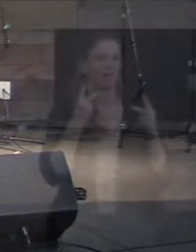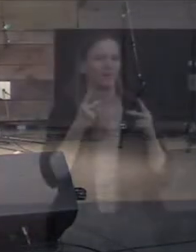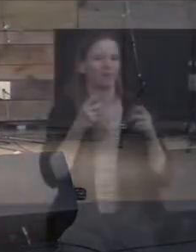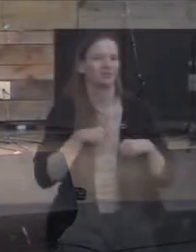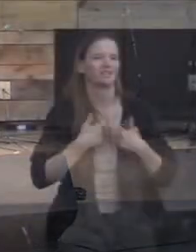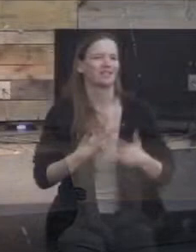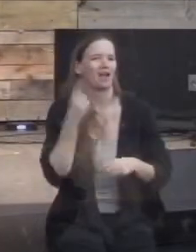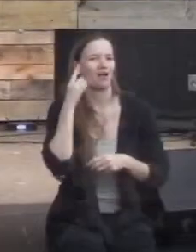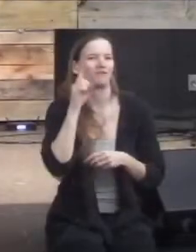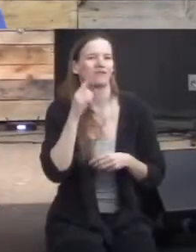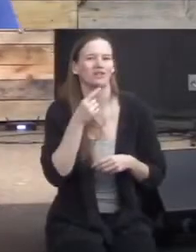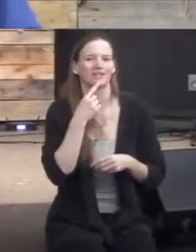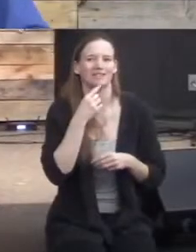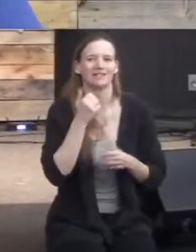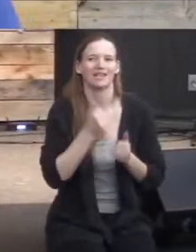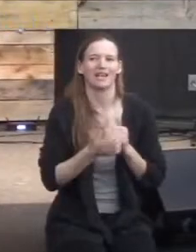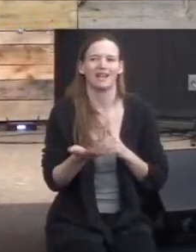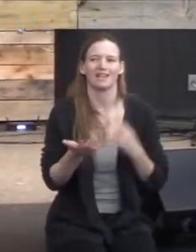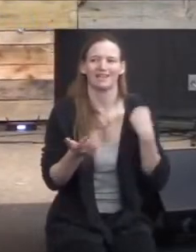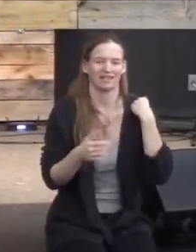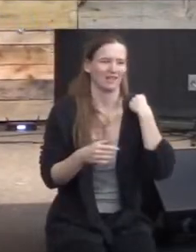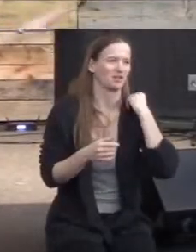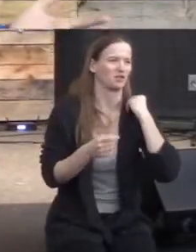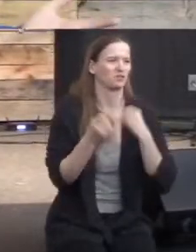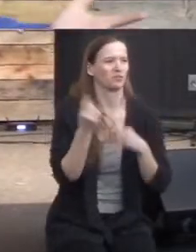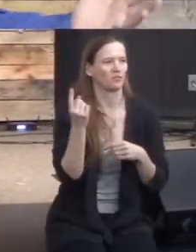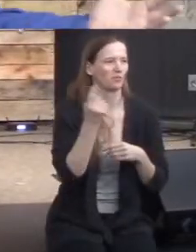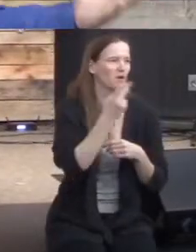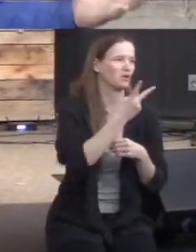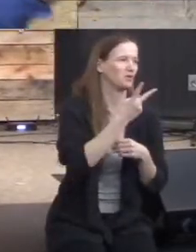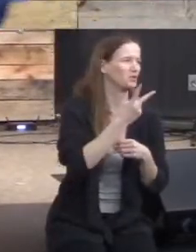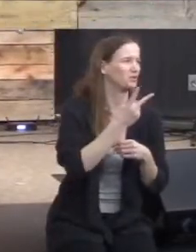Everyone's going. Go back to your opening statement there, Bill. Yeah,